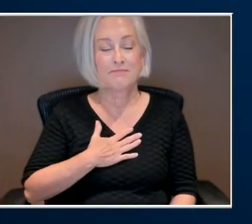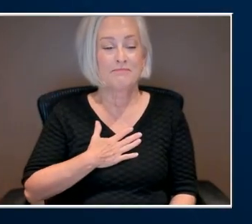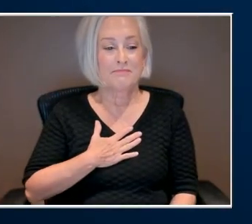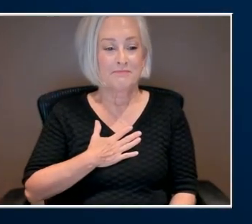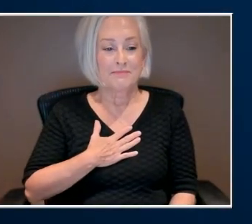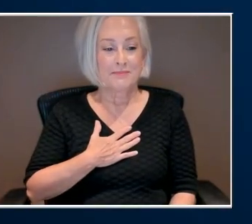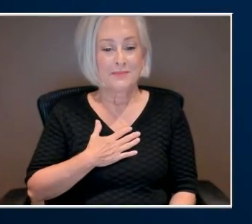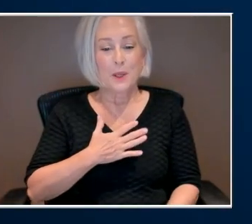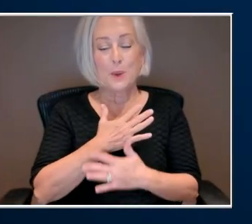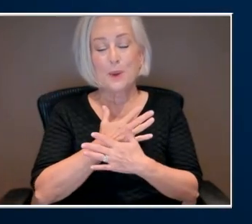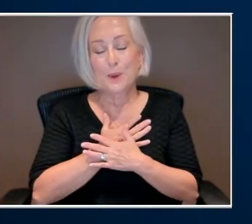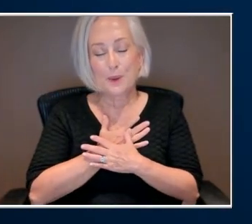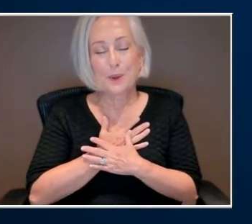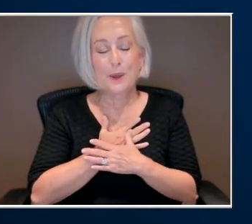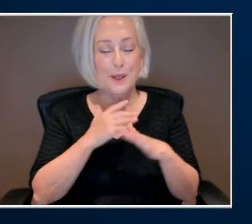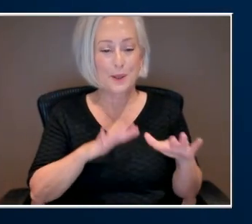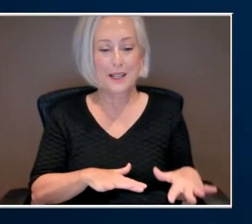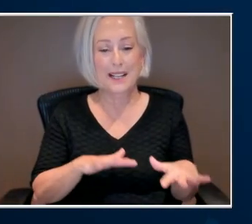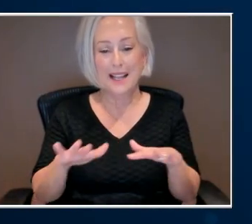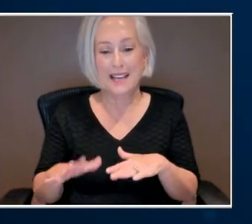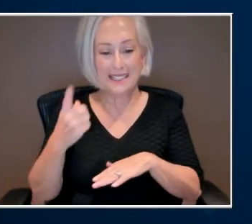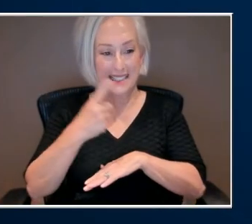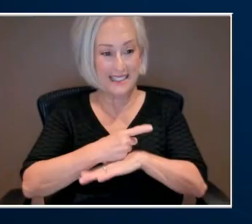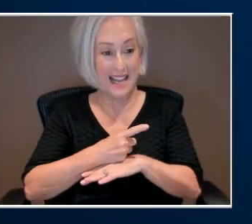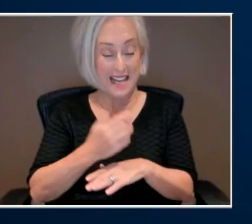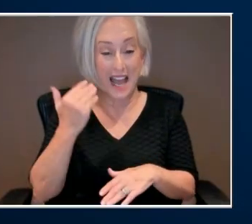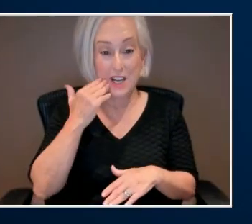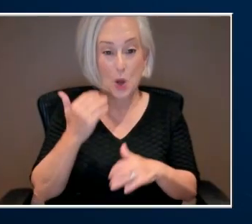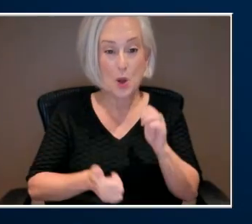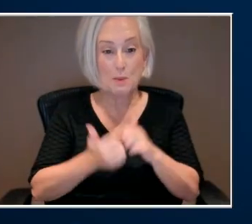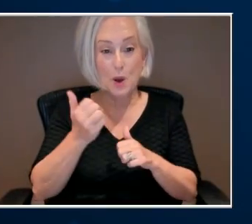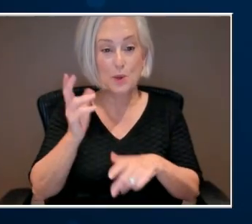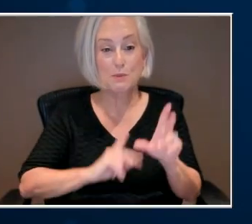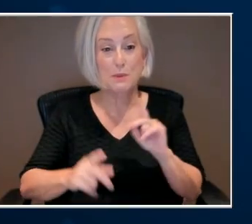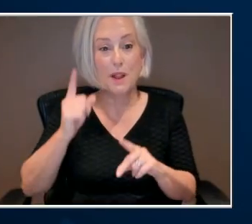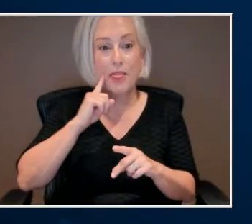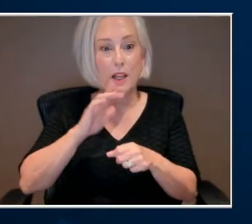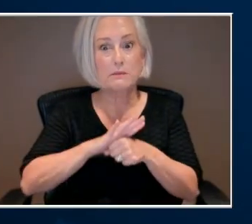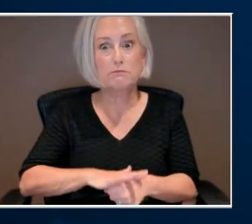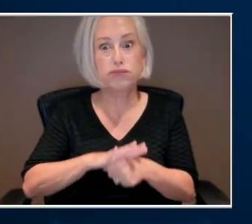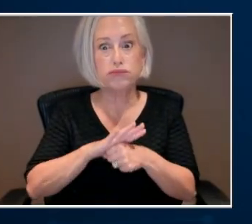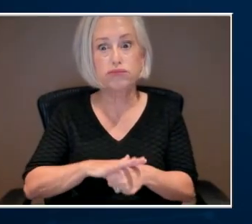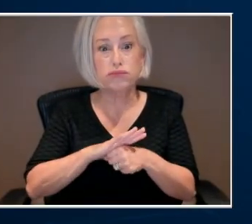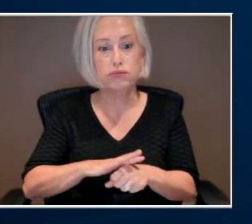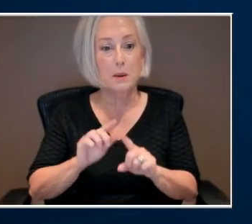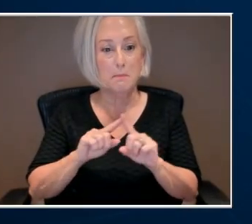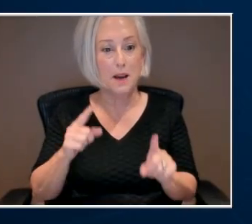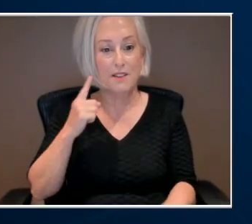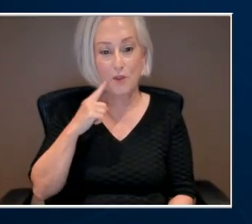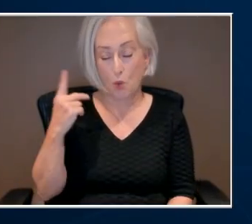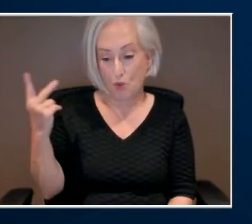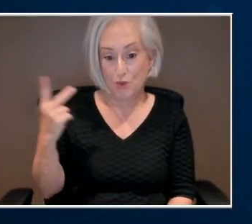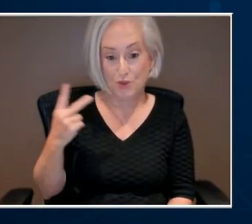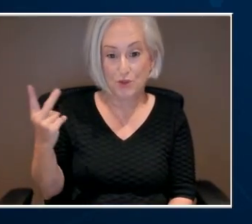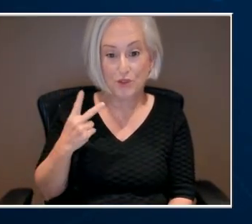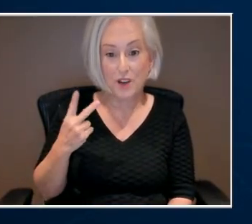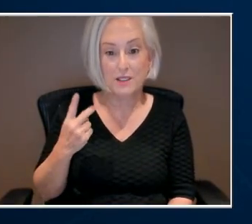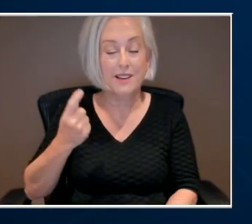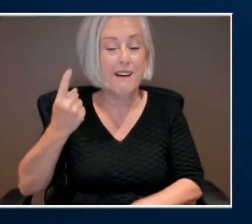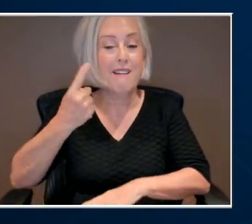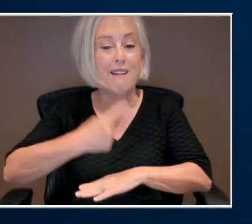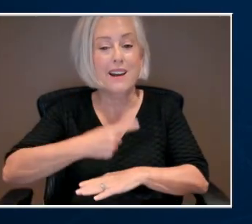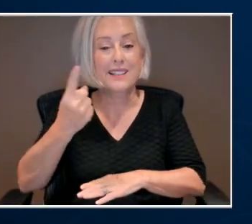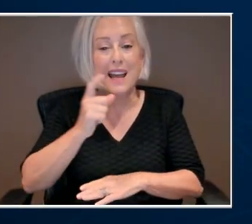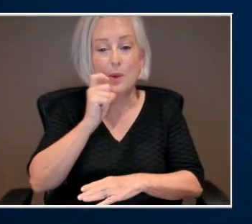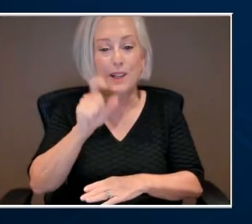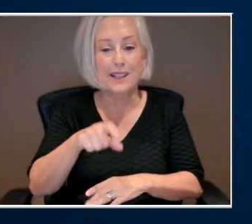relaxing day. I know that people think weddings are stressful, but for us, it was like a day we didn't have to go to chemo or a